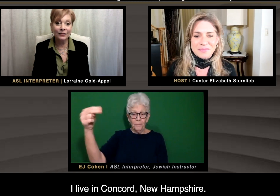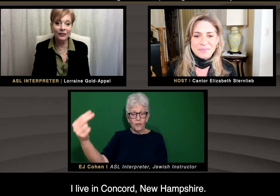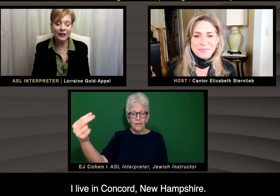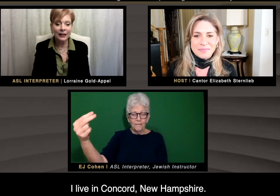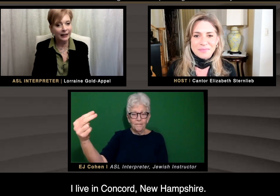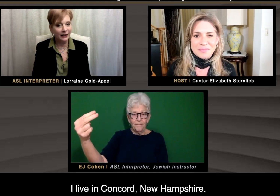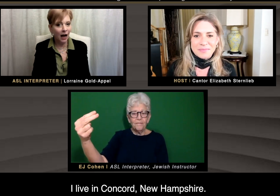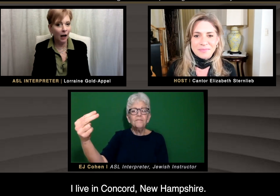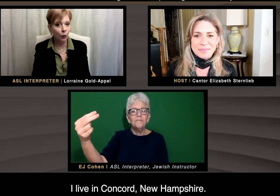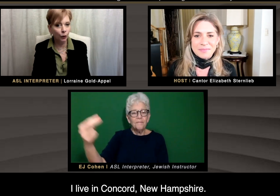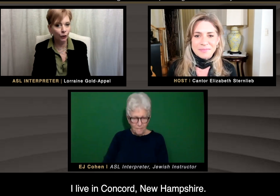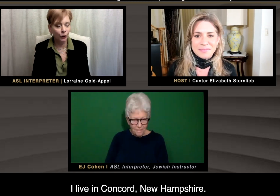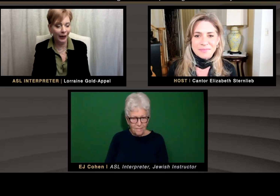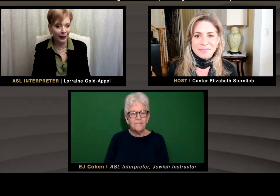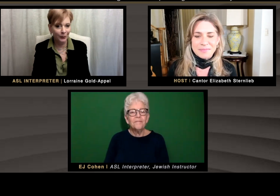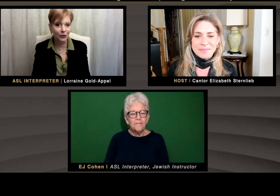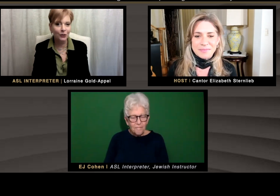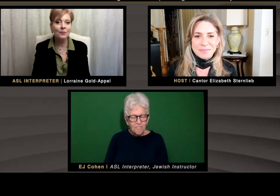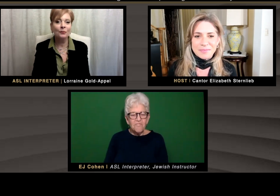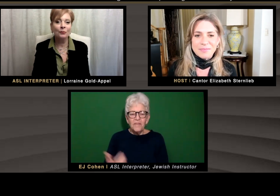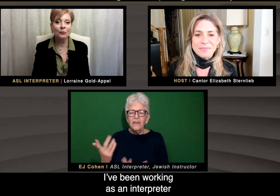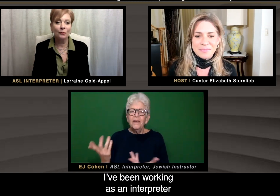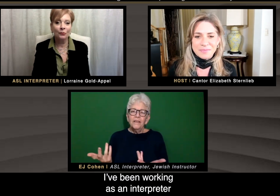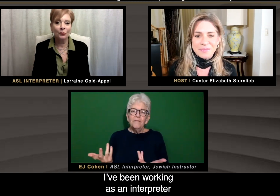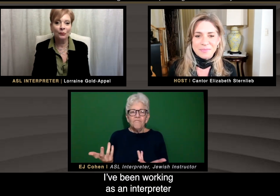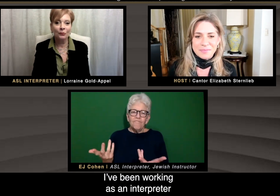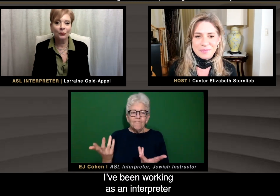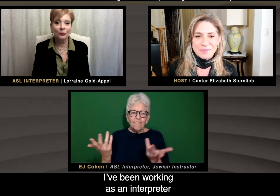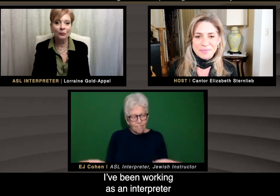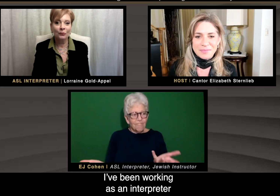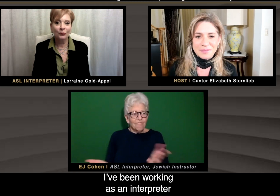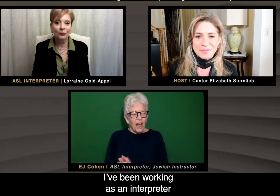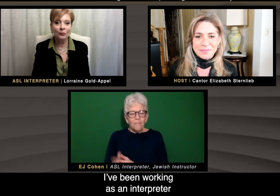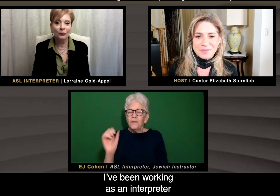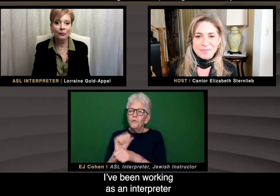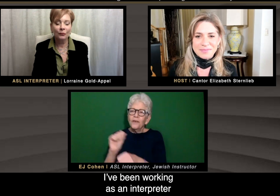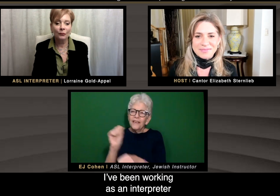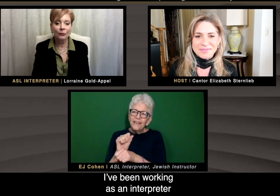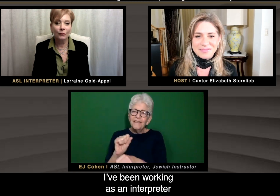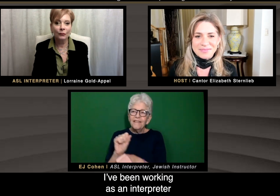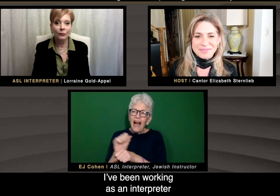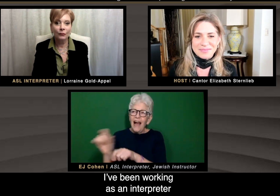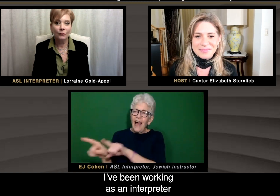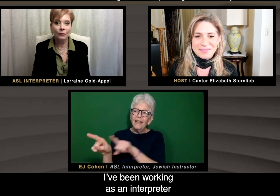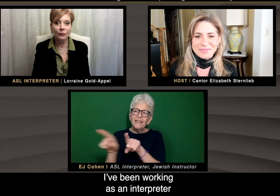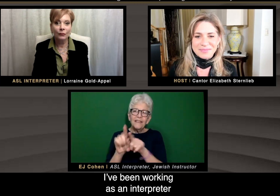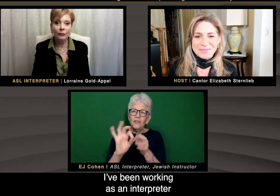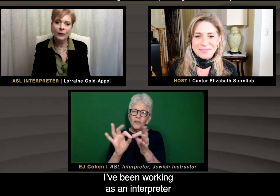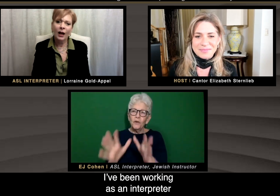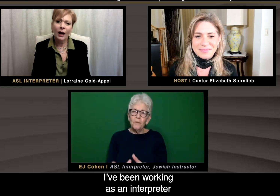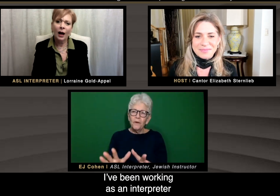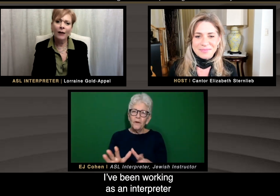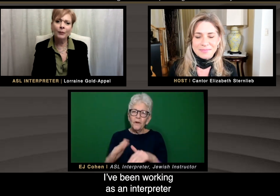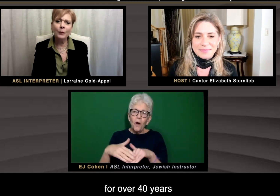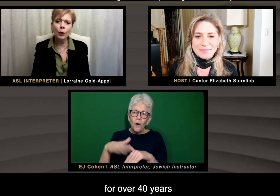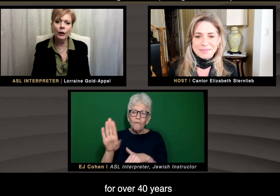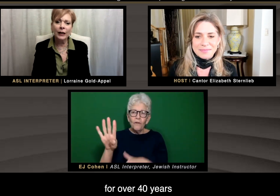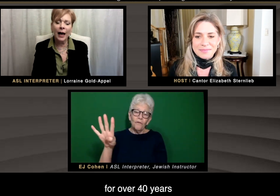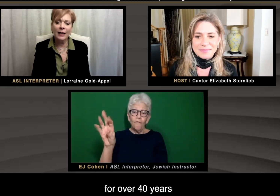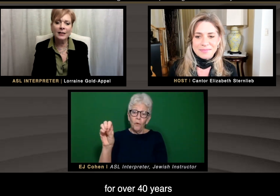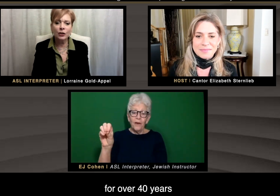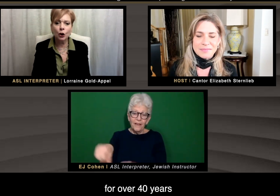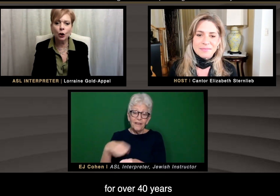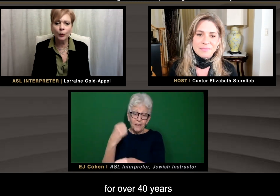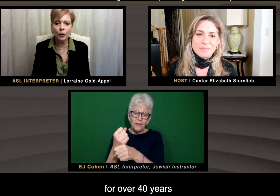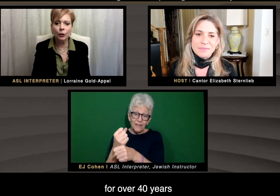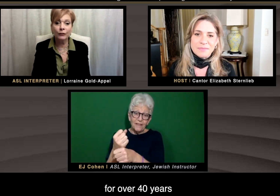I live in Concord, New Hampshire. I've been